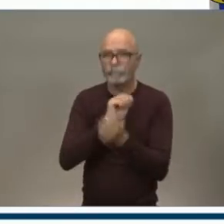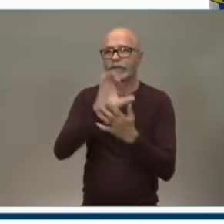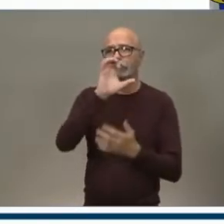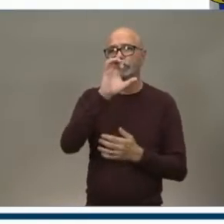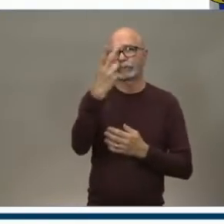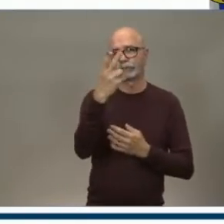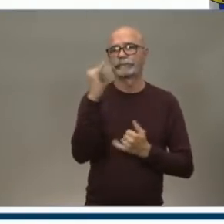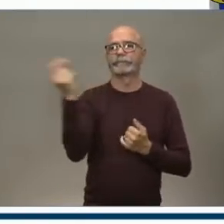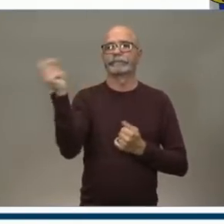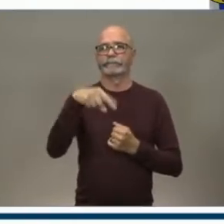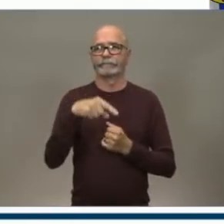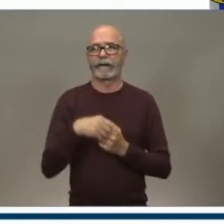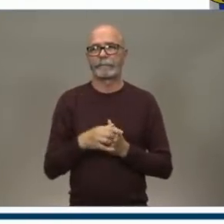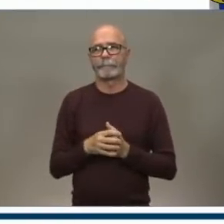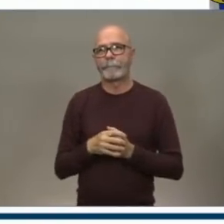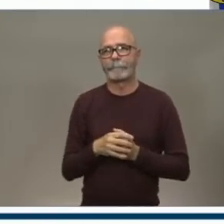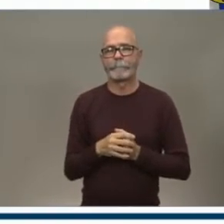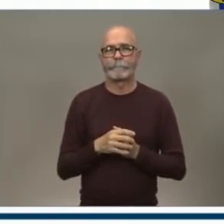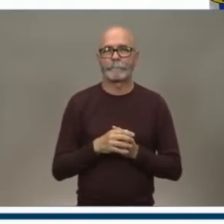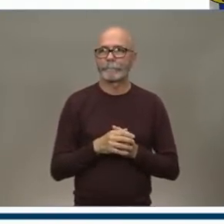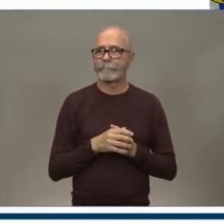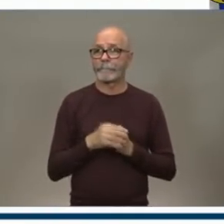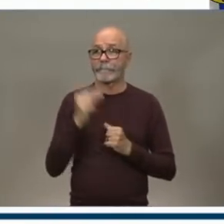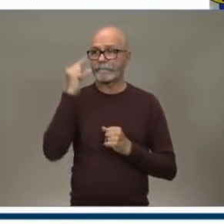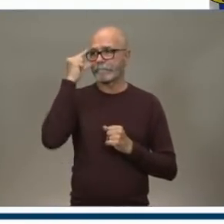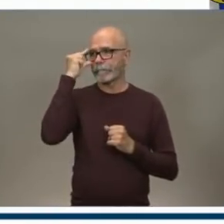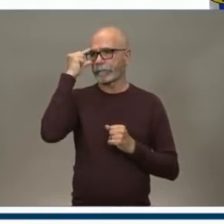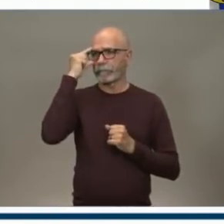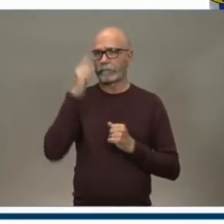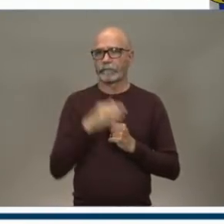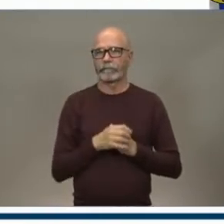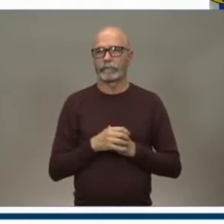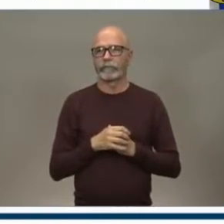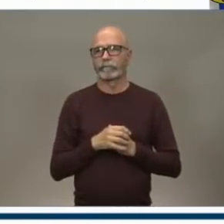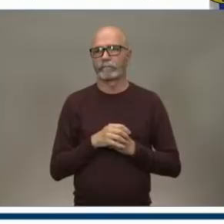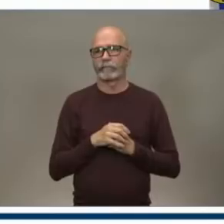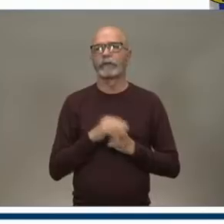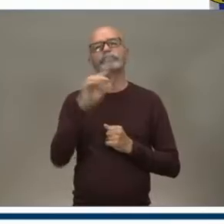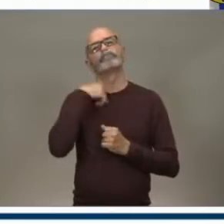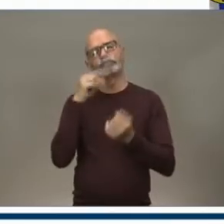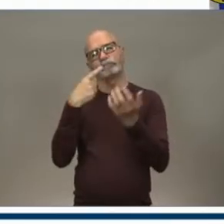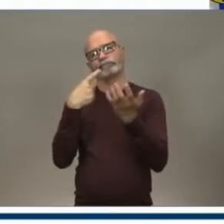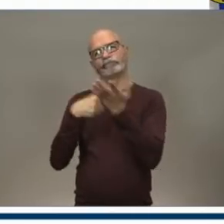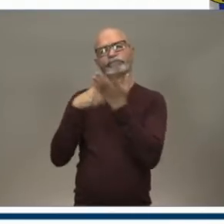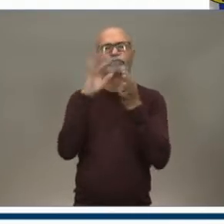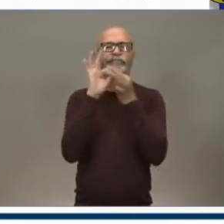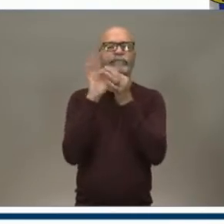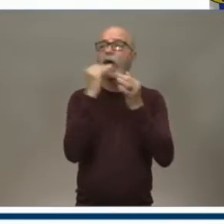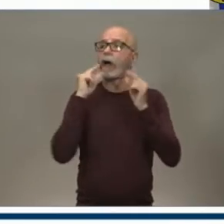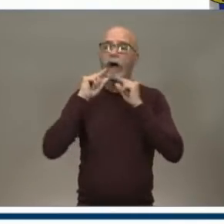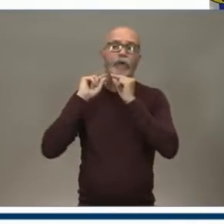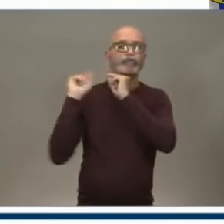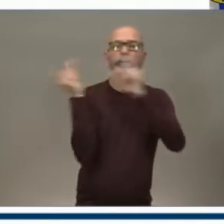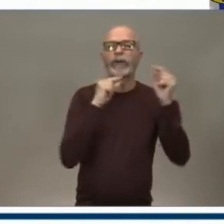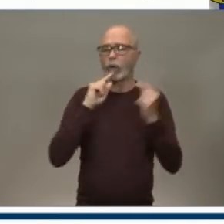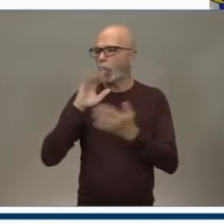about rumors around cases in schools that may not be true, but I'm just wondering, can you tell